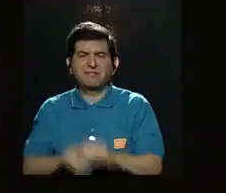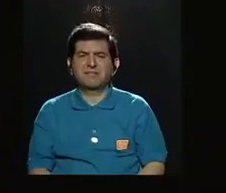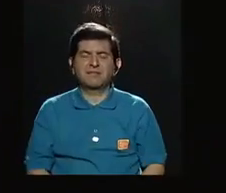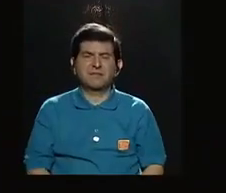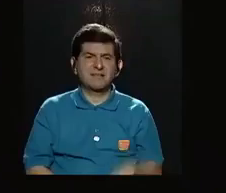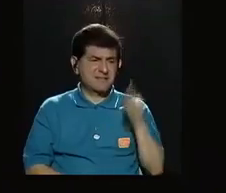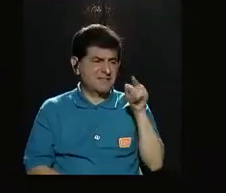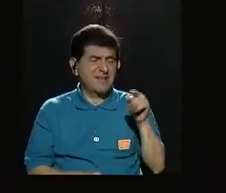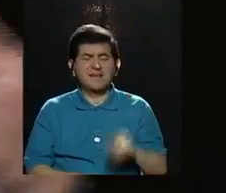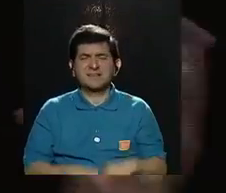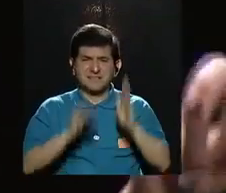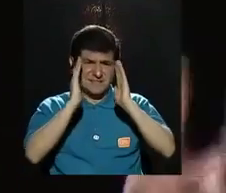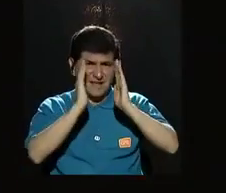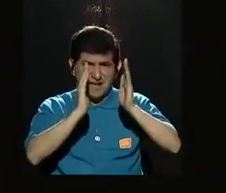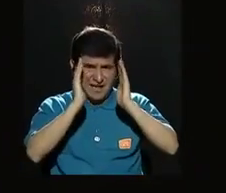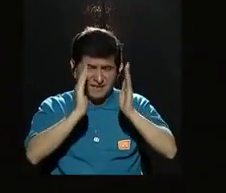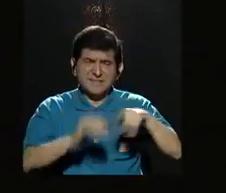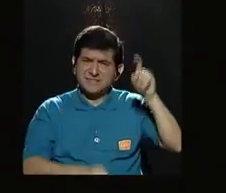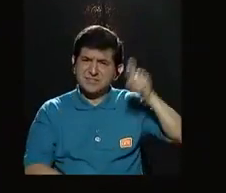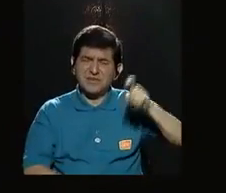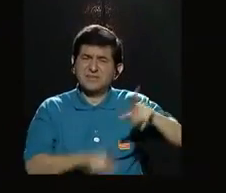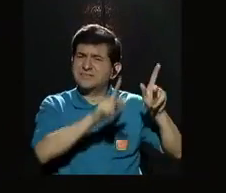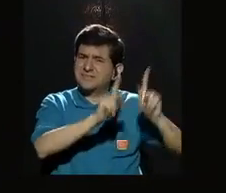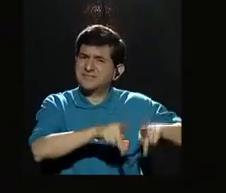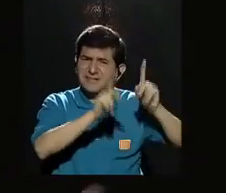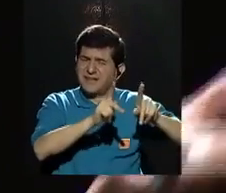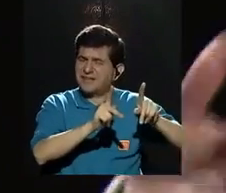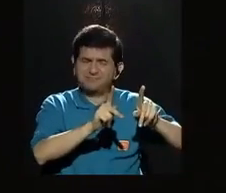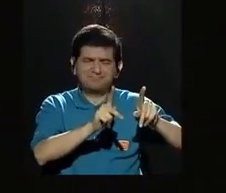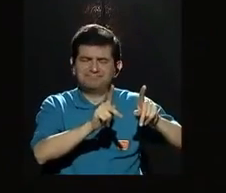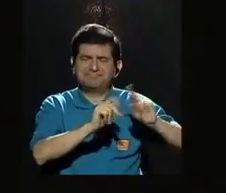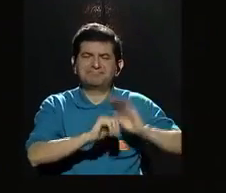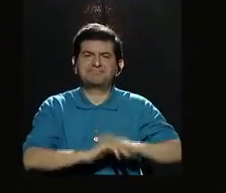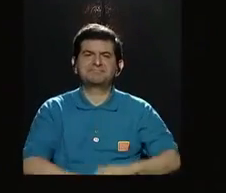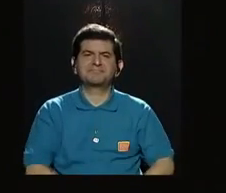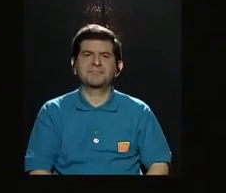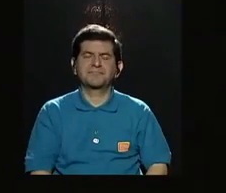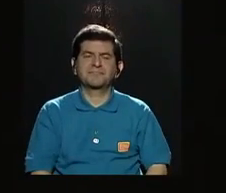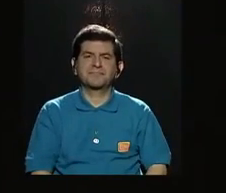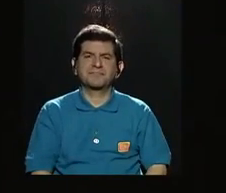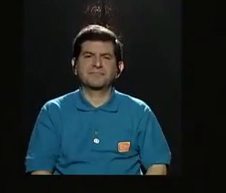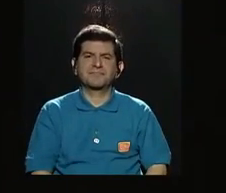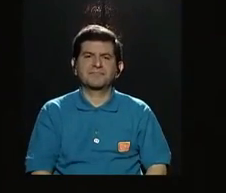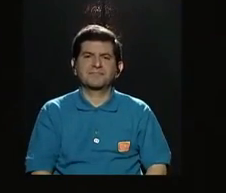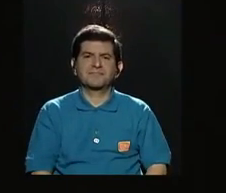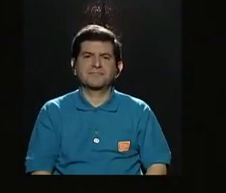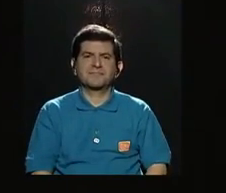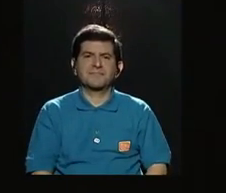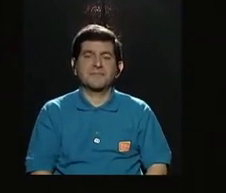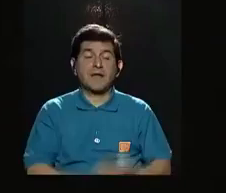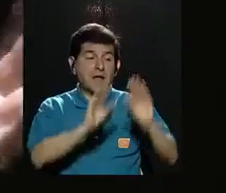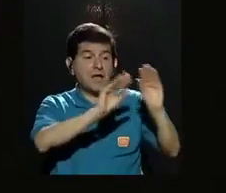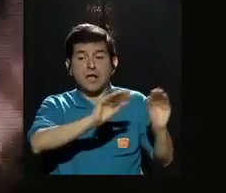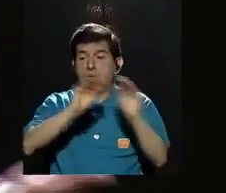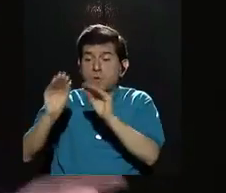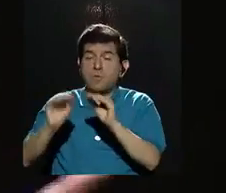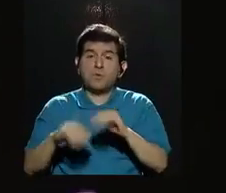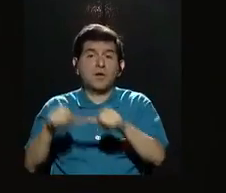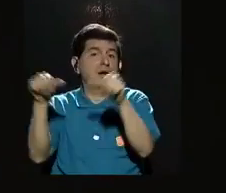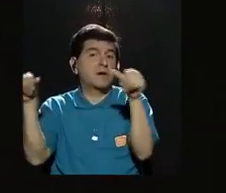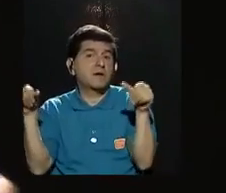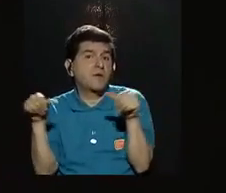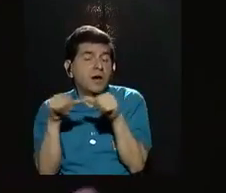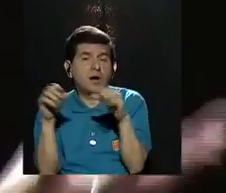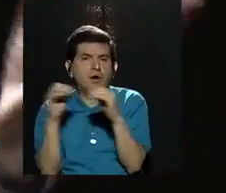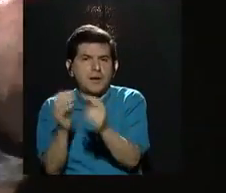of the people and toward more profitable sectors of the economy. The point